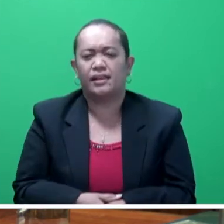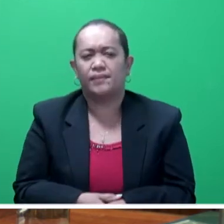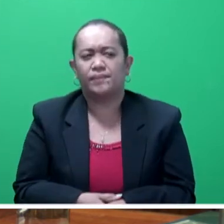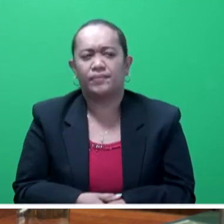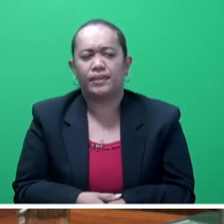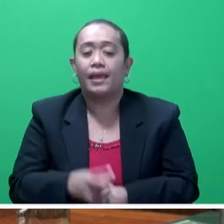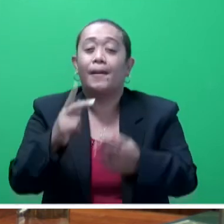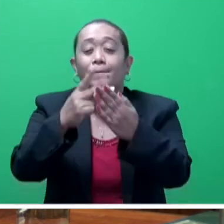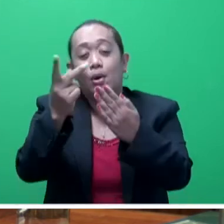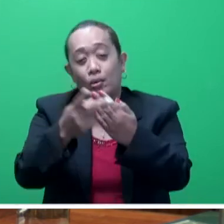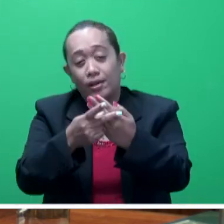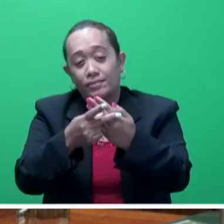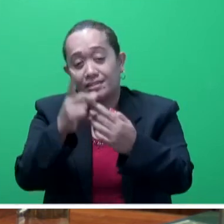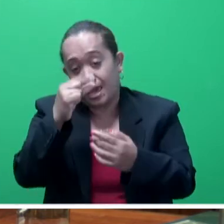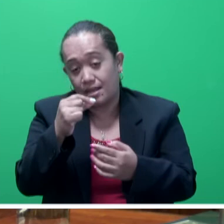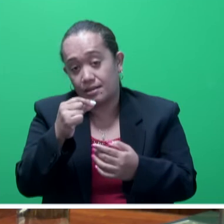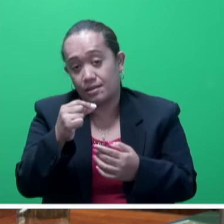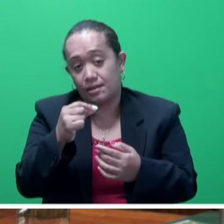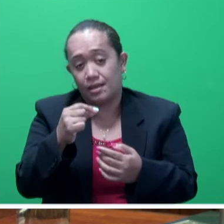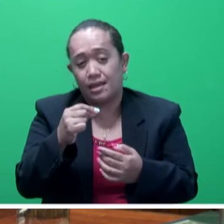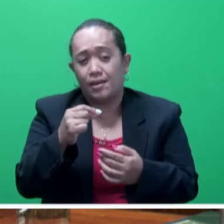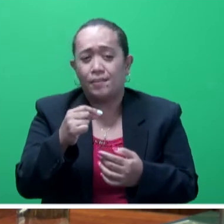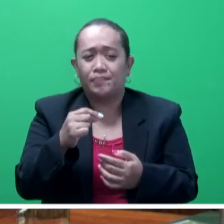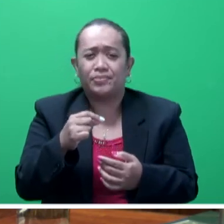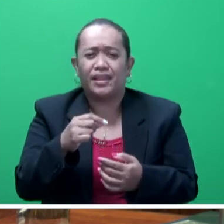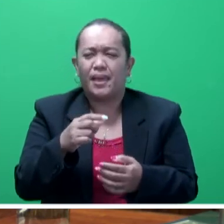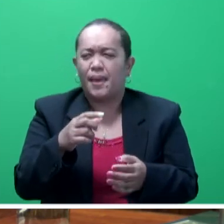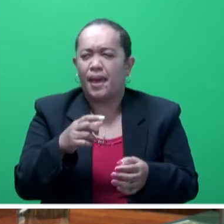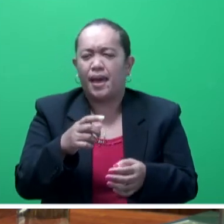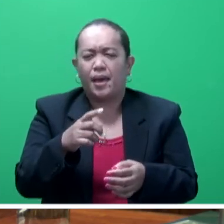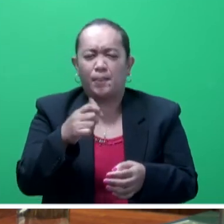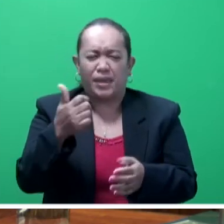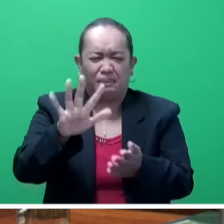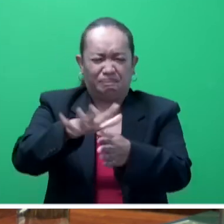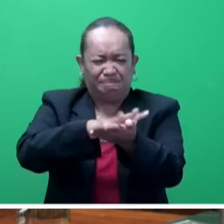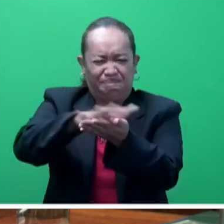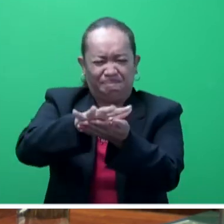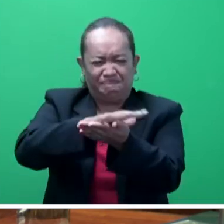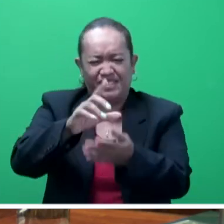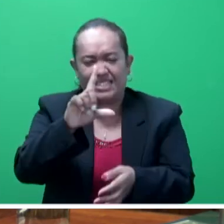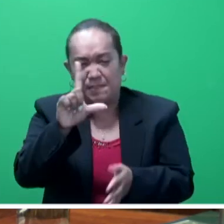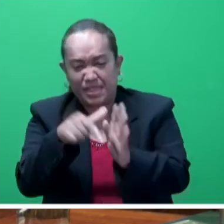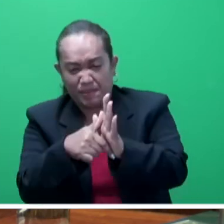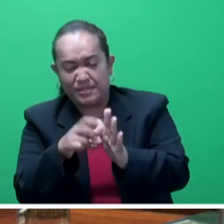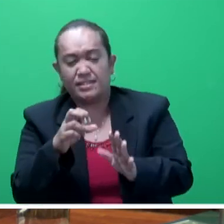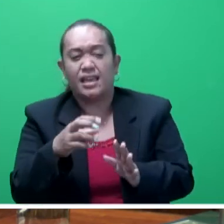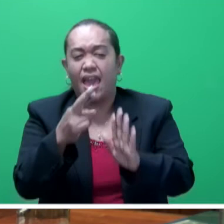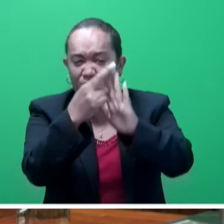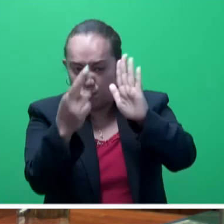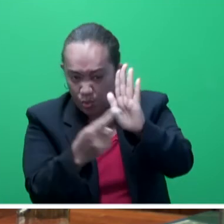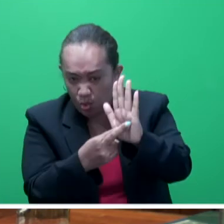such programs can be misused. So there are some measures in place, some conditions put in